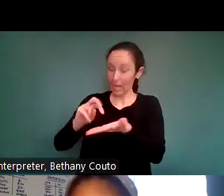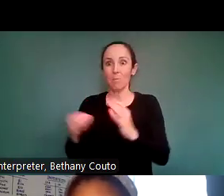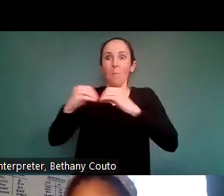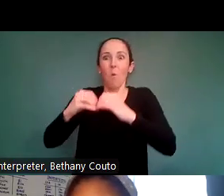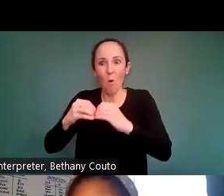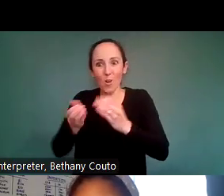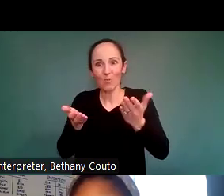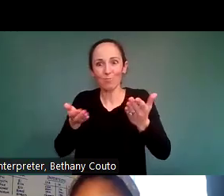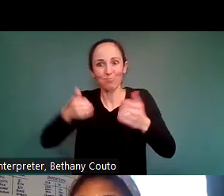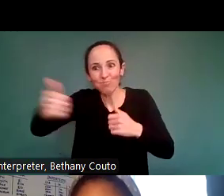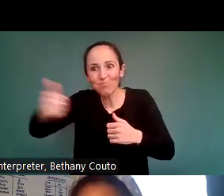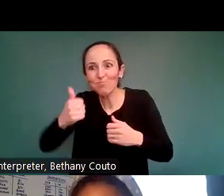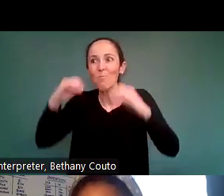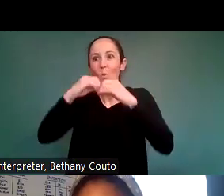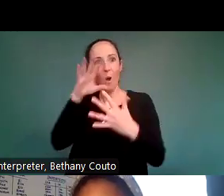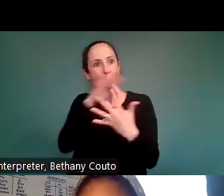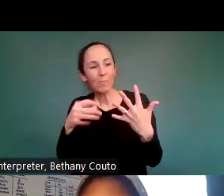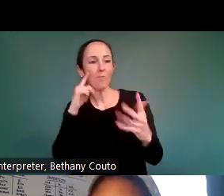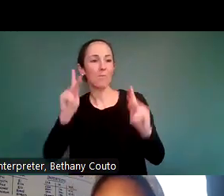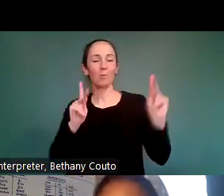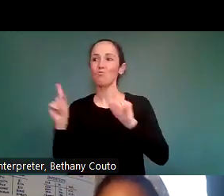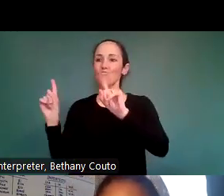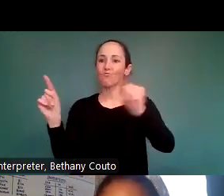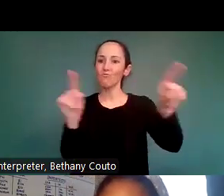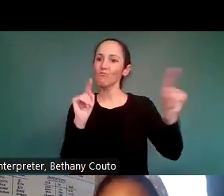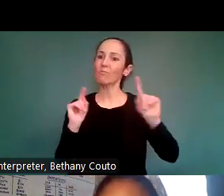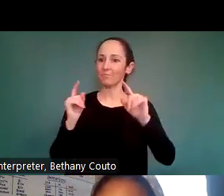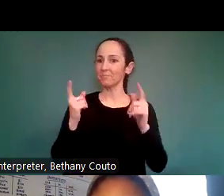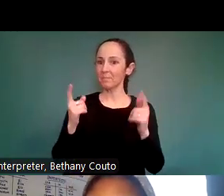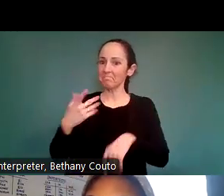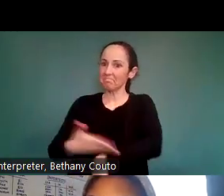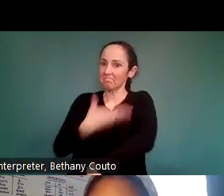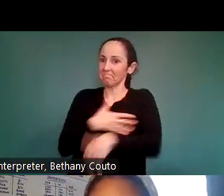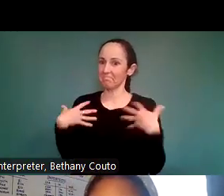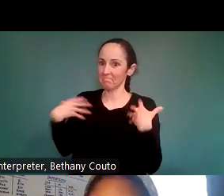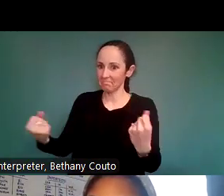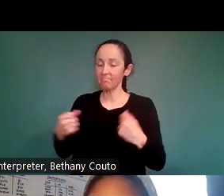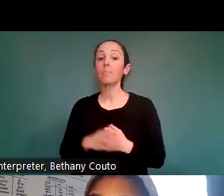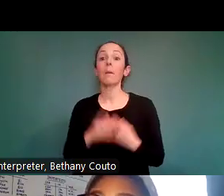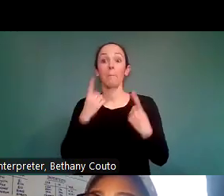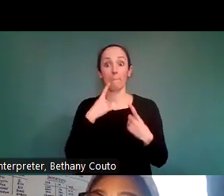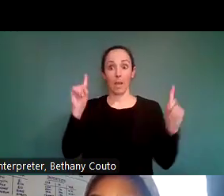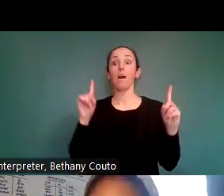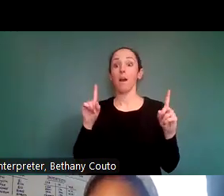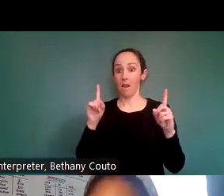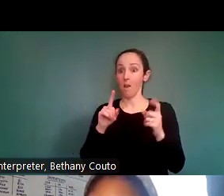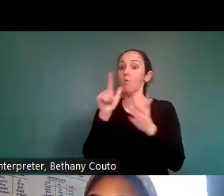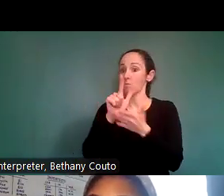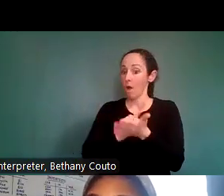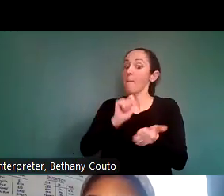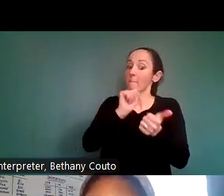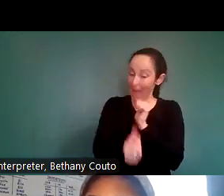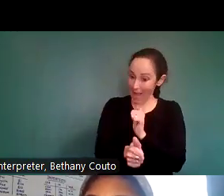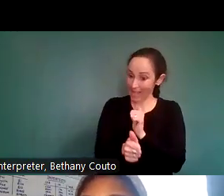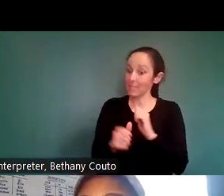on communities. And in particular, after the Fair Share Amendment was passed and there was more money for education and transportation in our